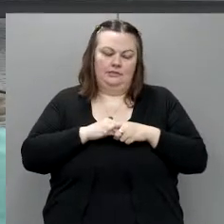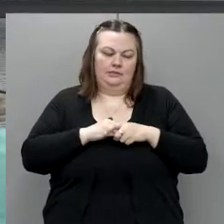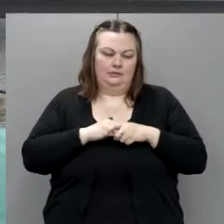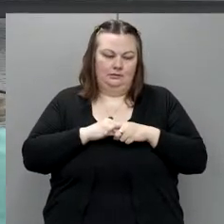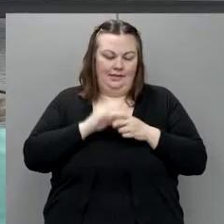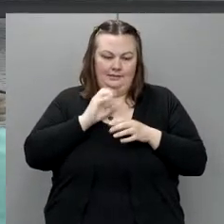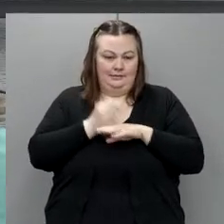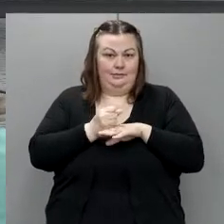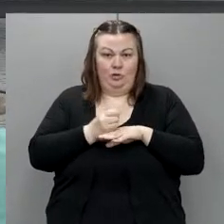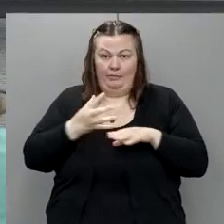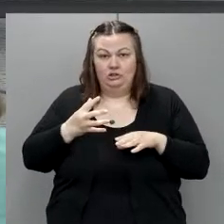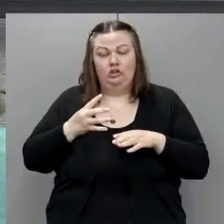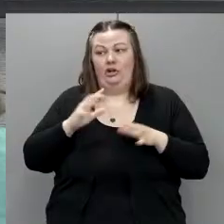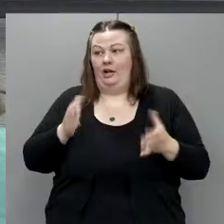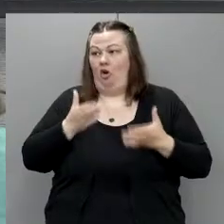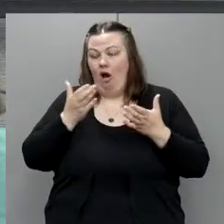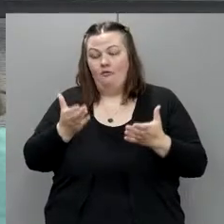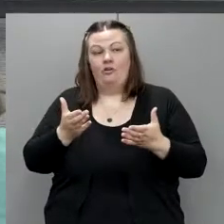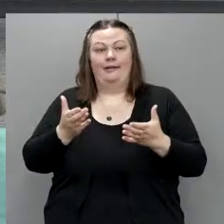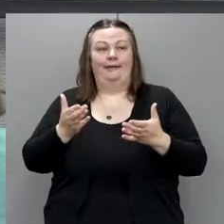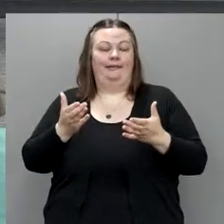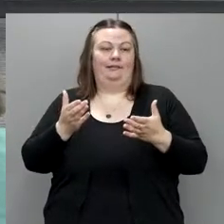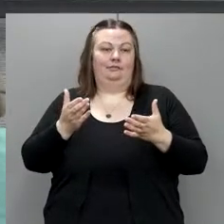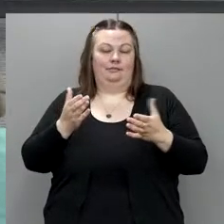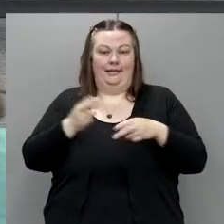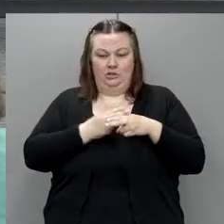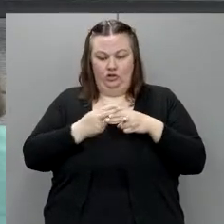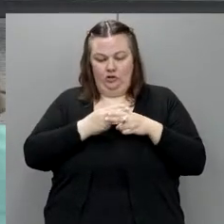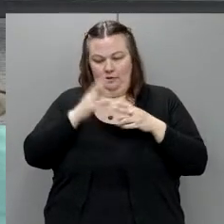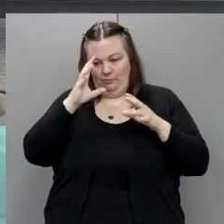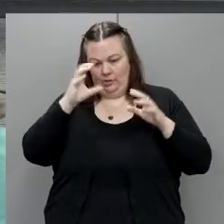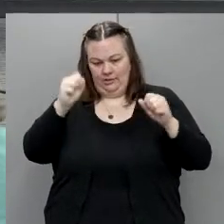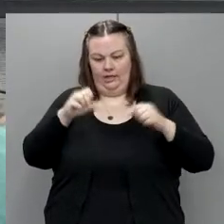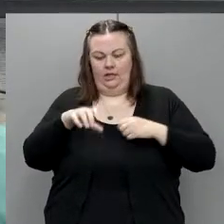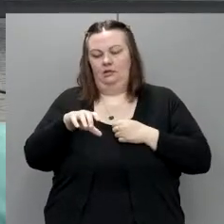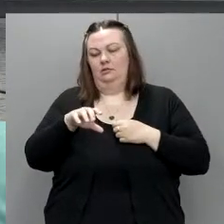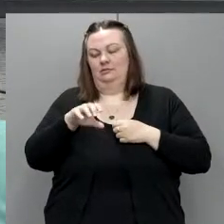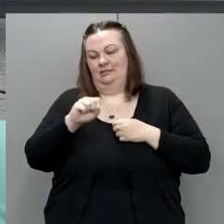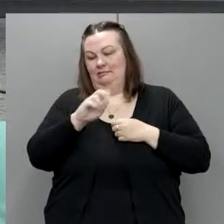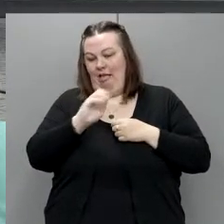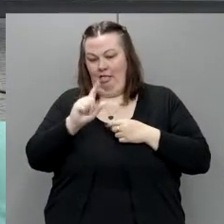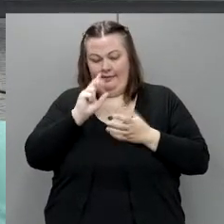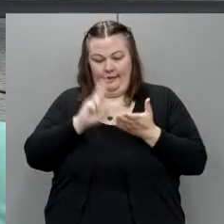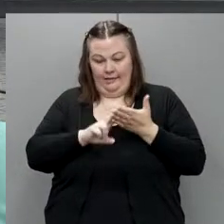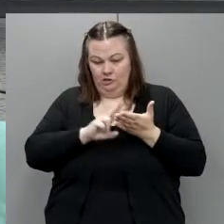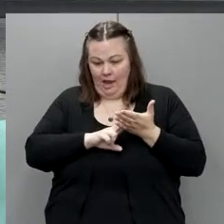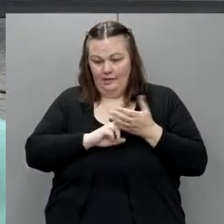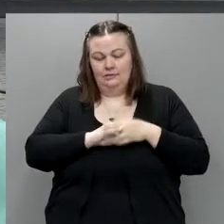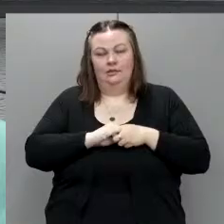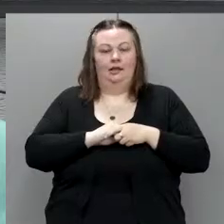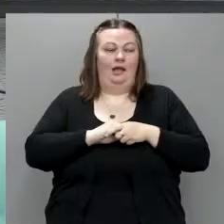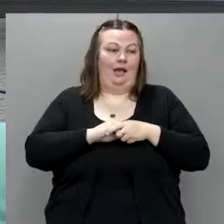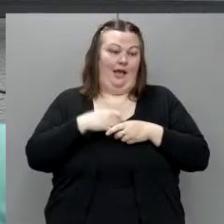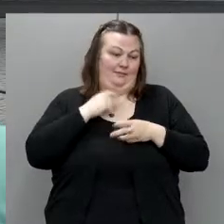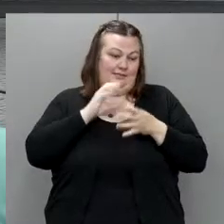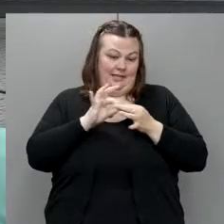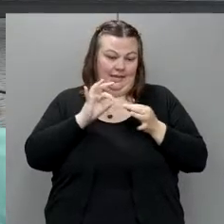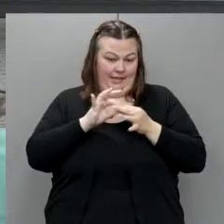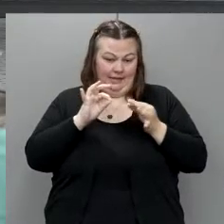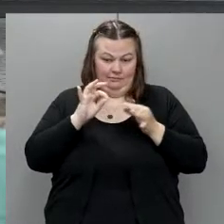it's premature in offering interim President Richardson Snell the contract. I have